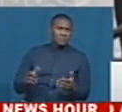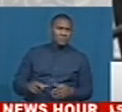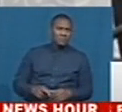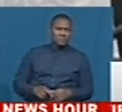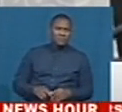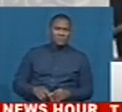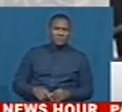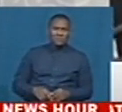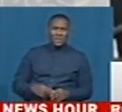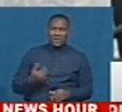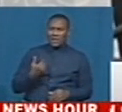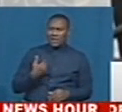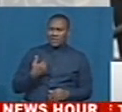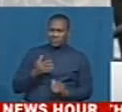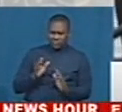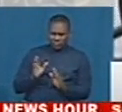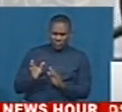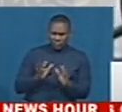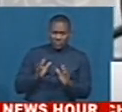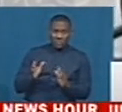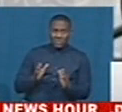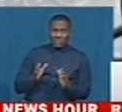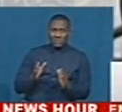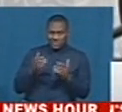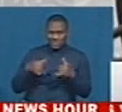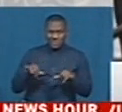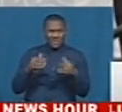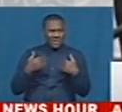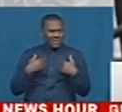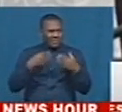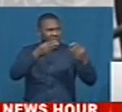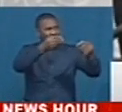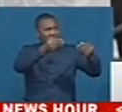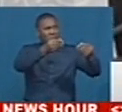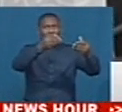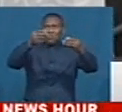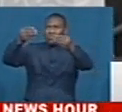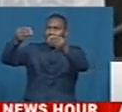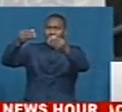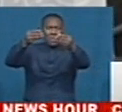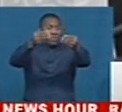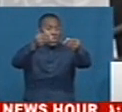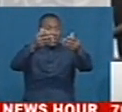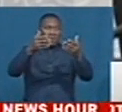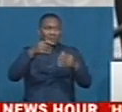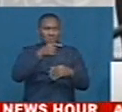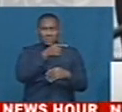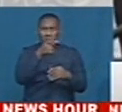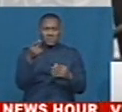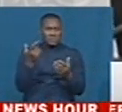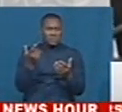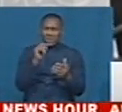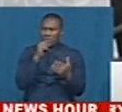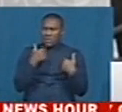got a split ownership structure. And there are still several lands in the various regions that are vested. We don't have